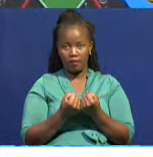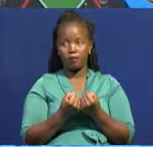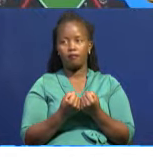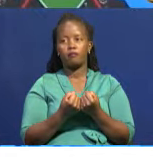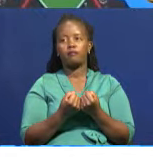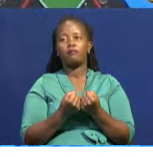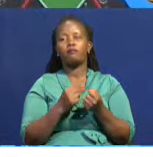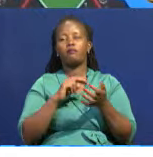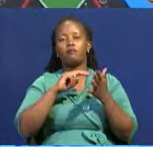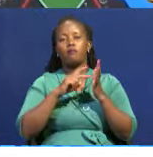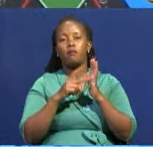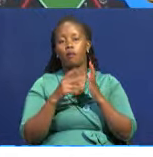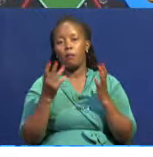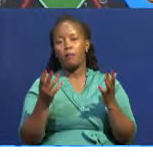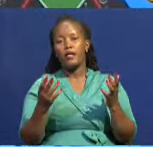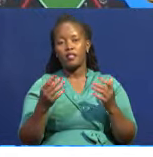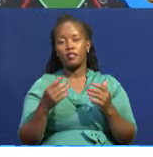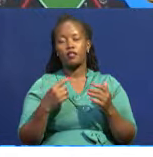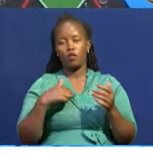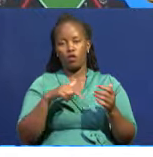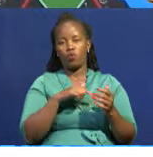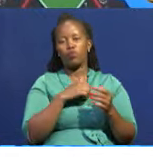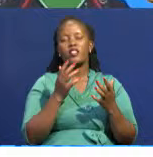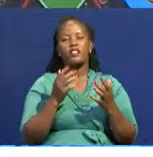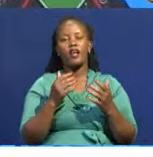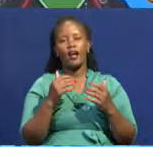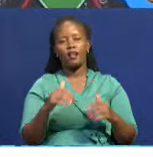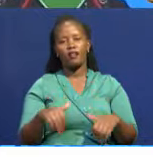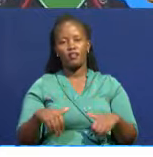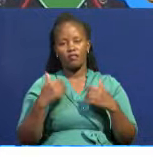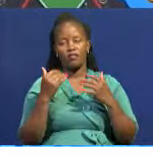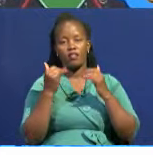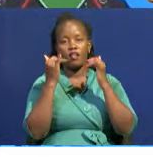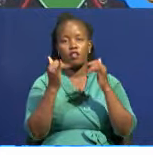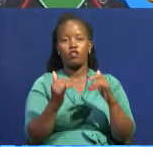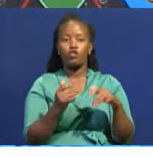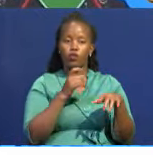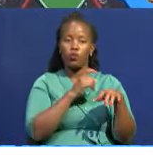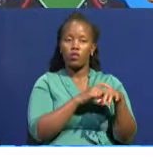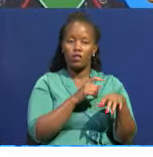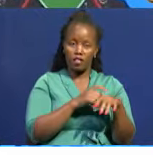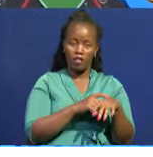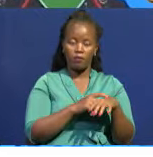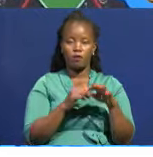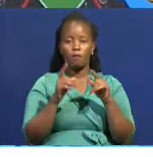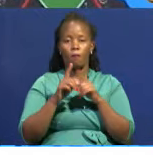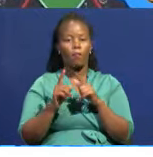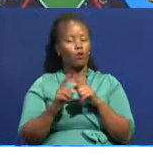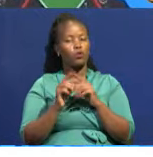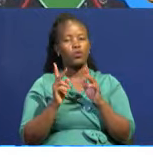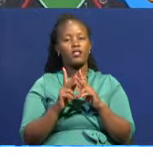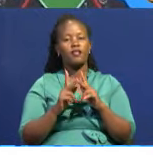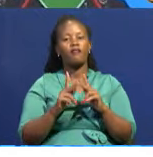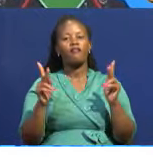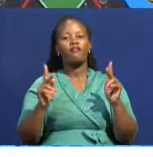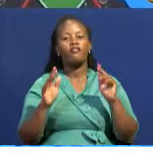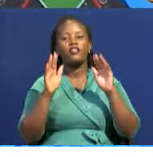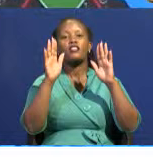So we are living in these new times, and it is absolutely important that